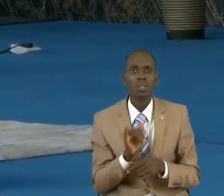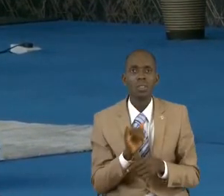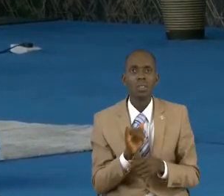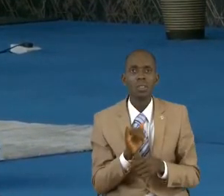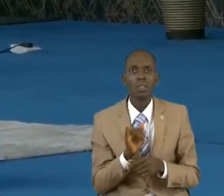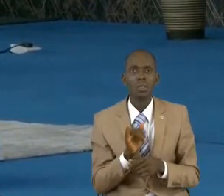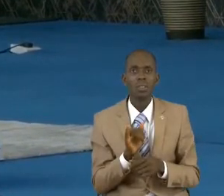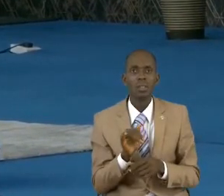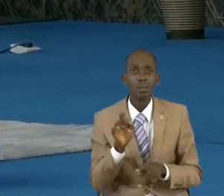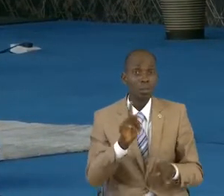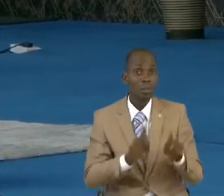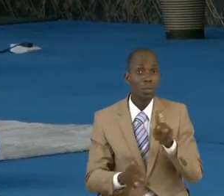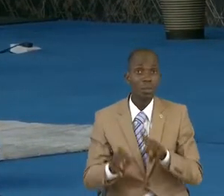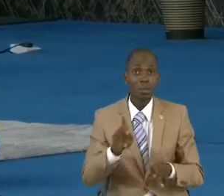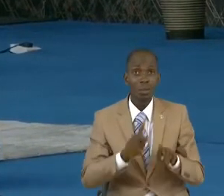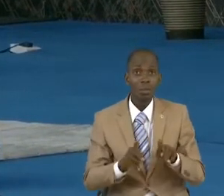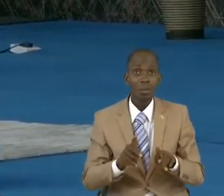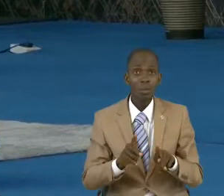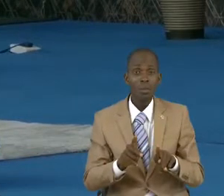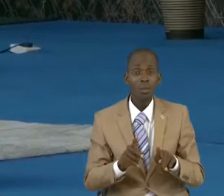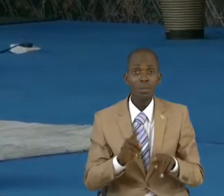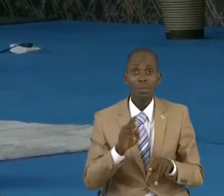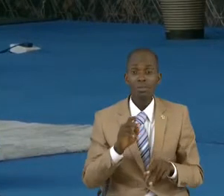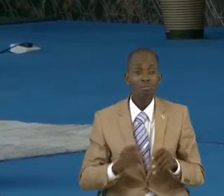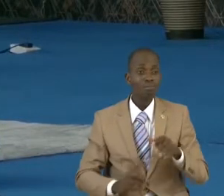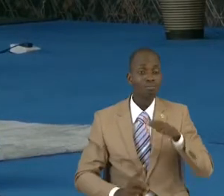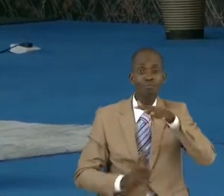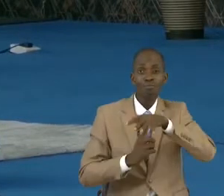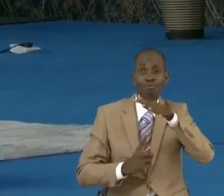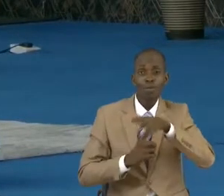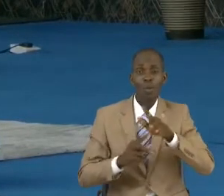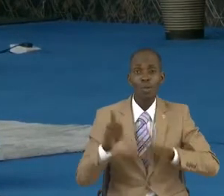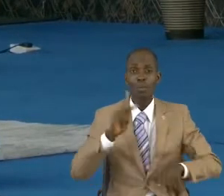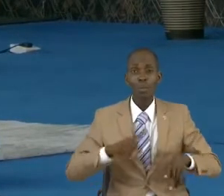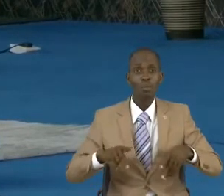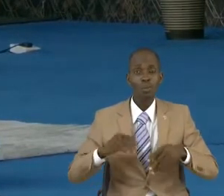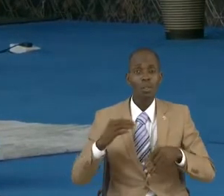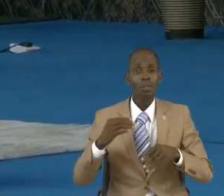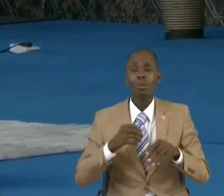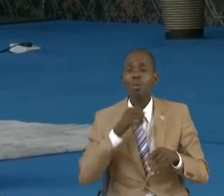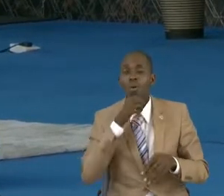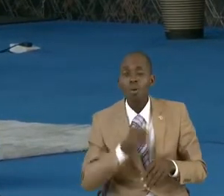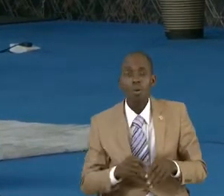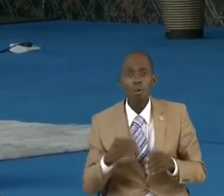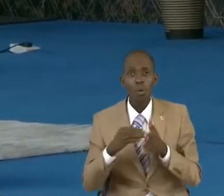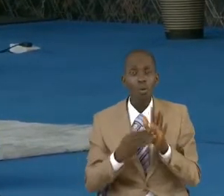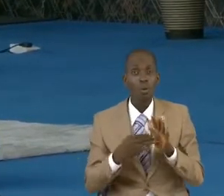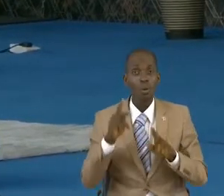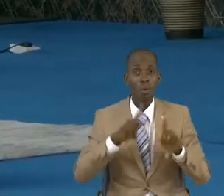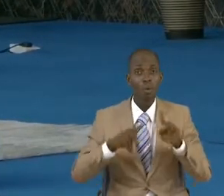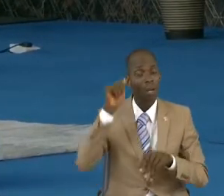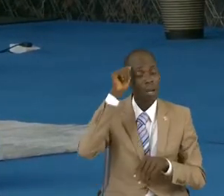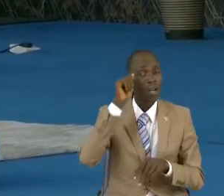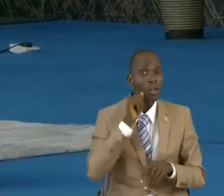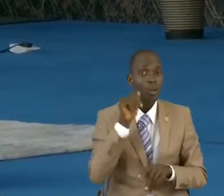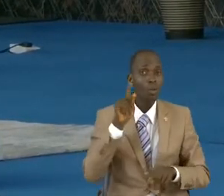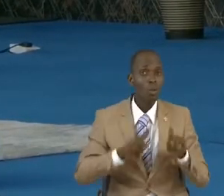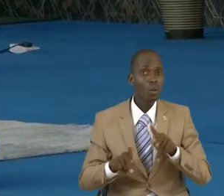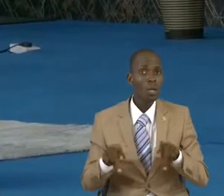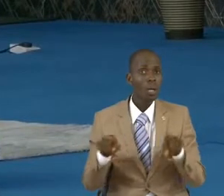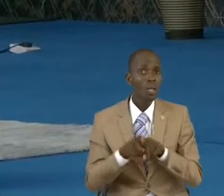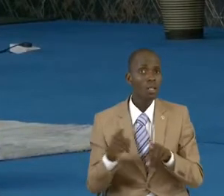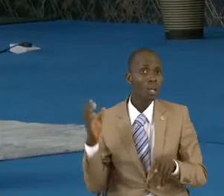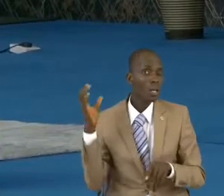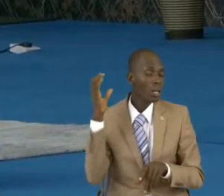people, VIP, professional people, elderly people, adult people, as they heard the voice of our